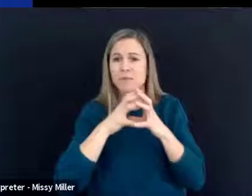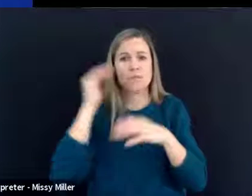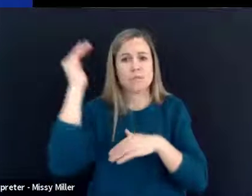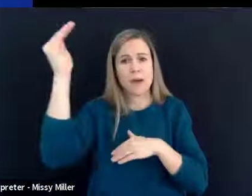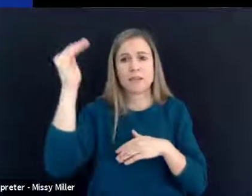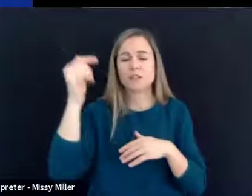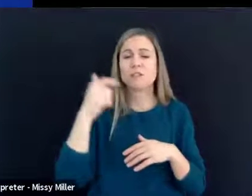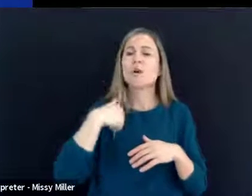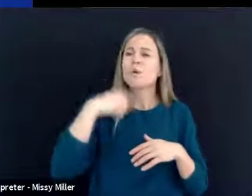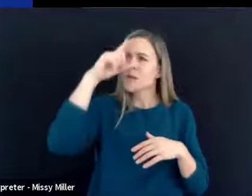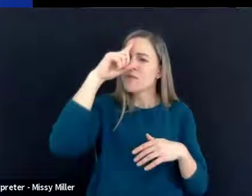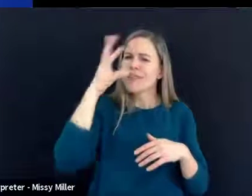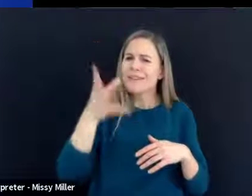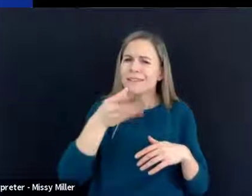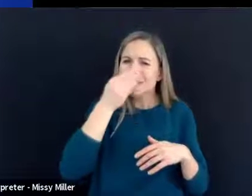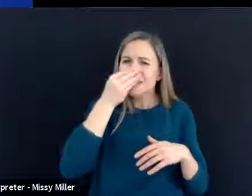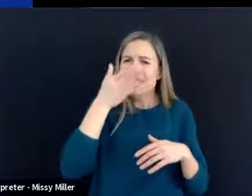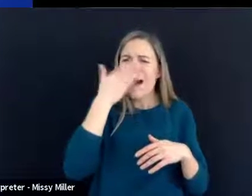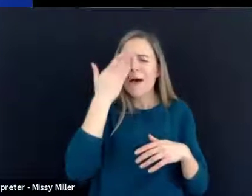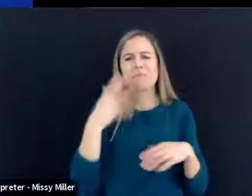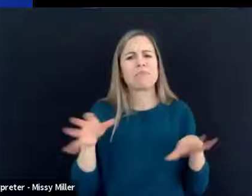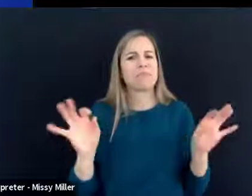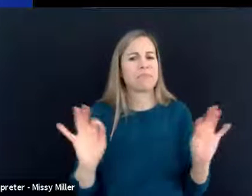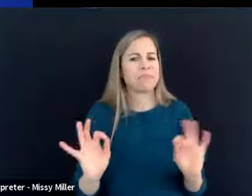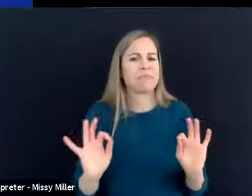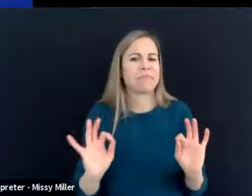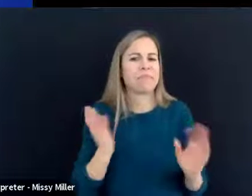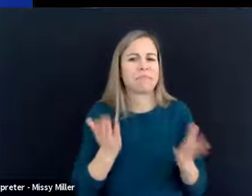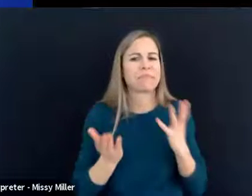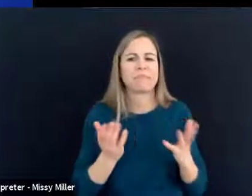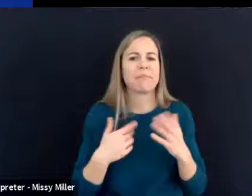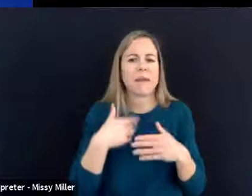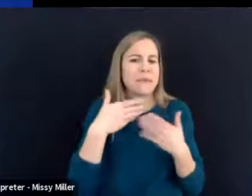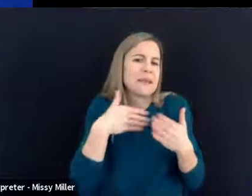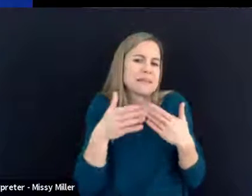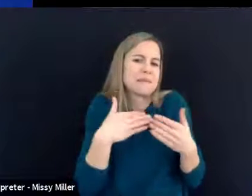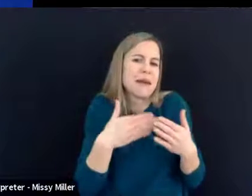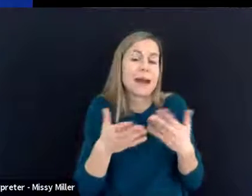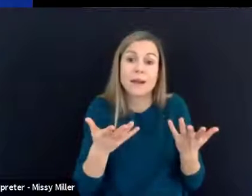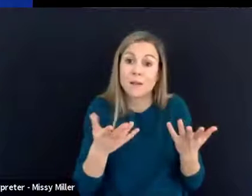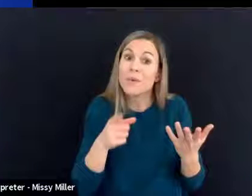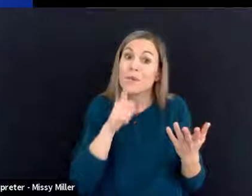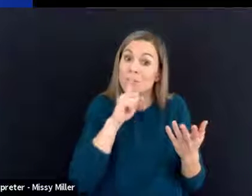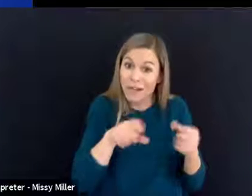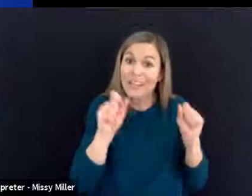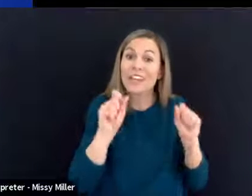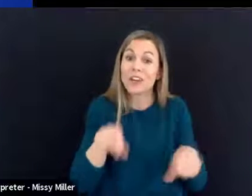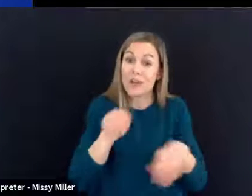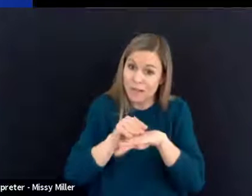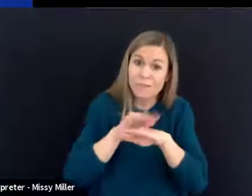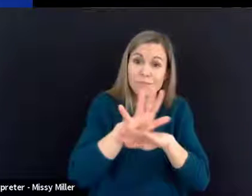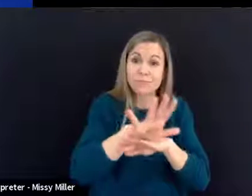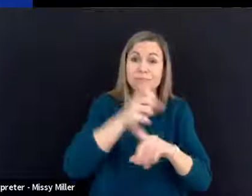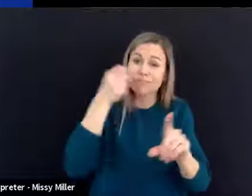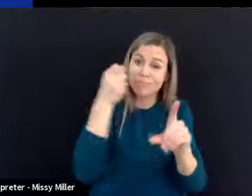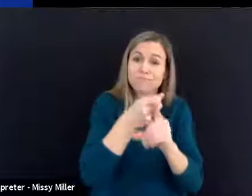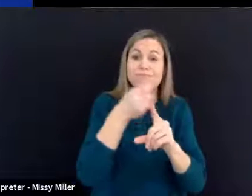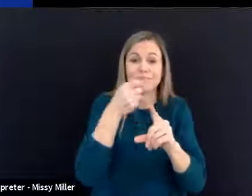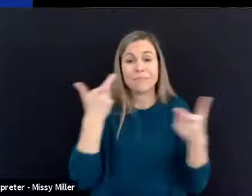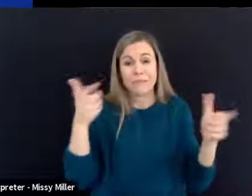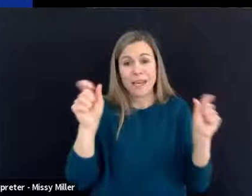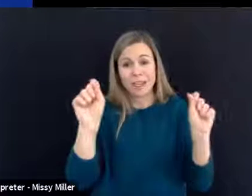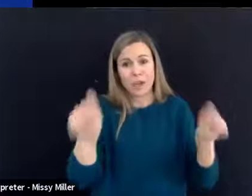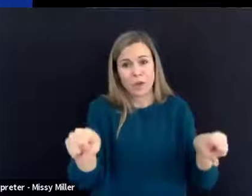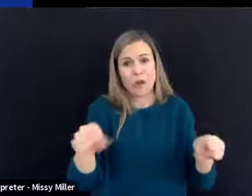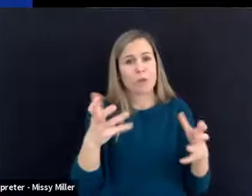it, you might tend to go, not a big deal for me as a teacher. Might be. I think that's what we're trying to suggest that you